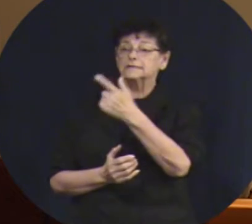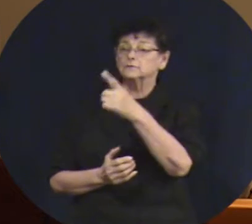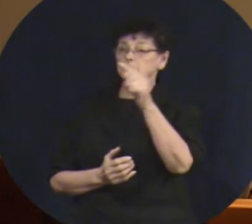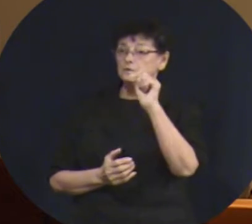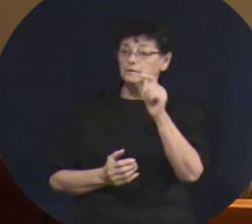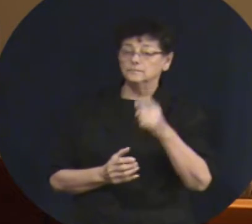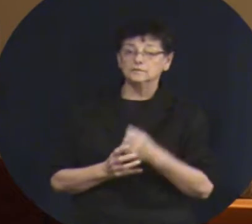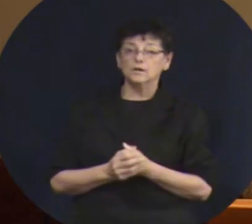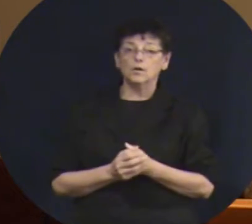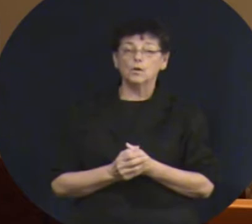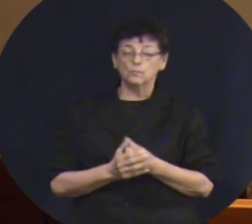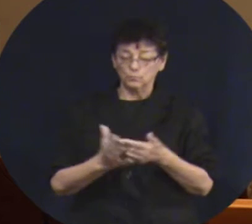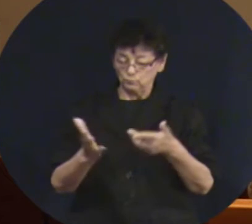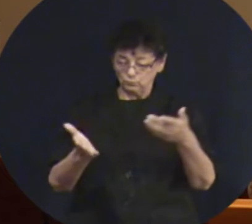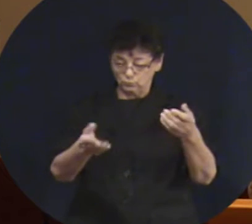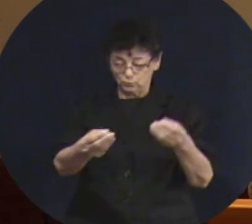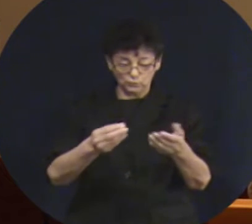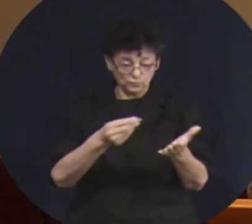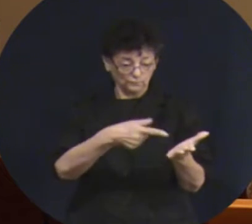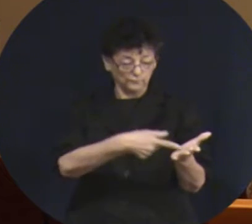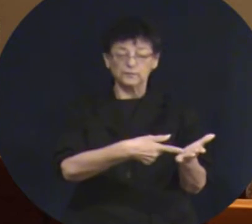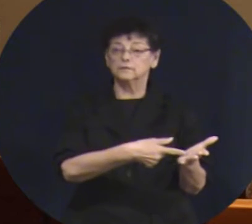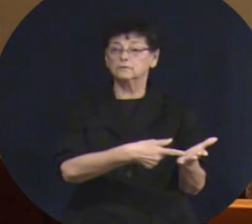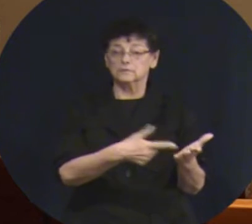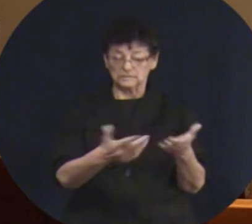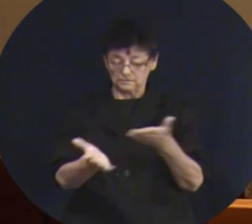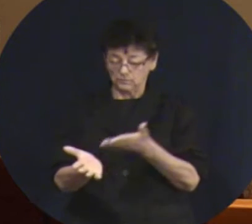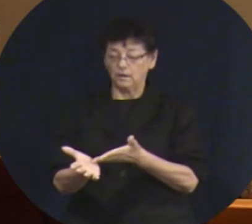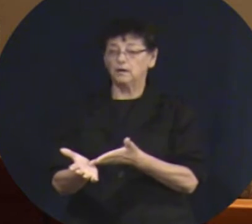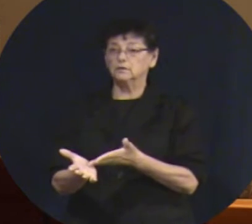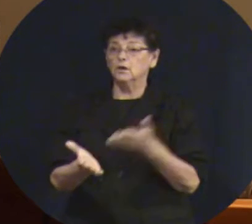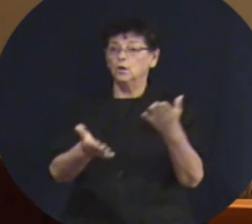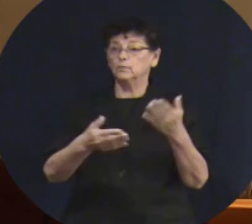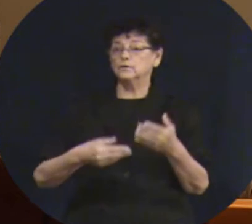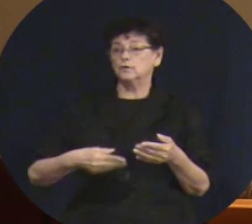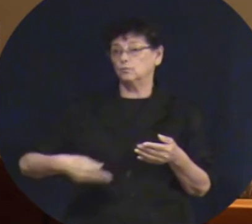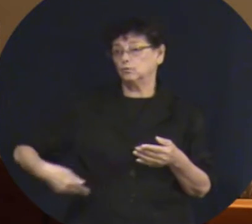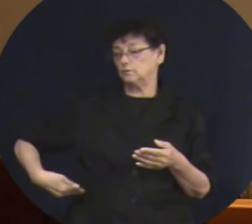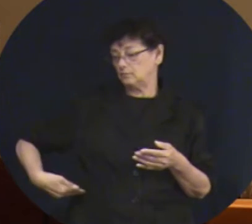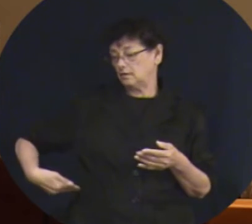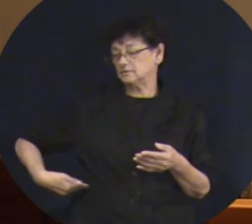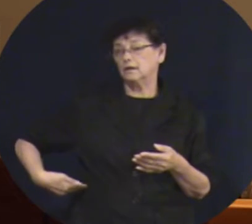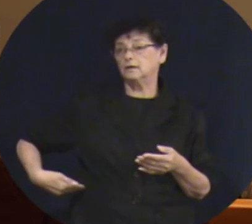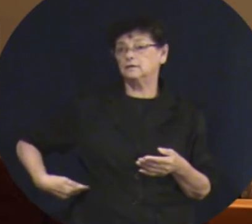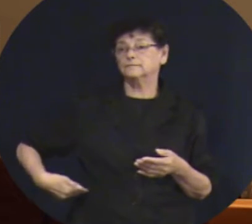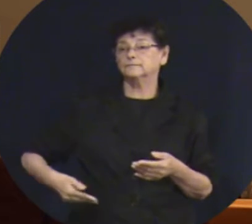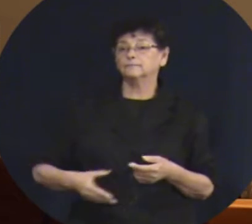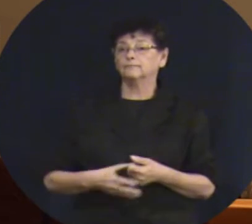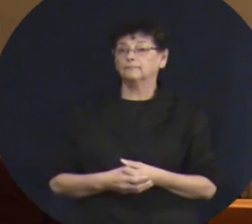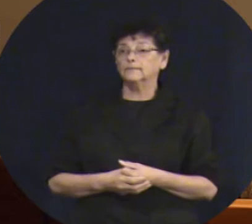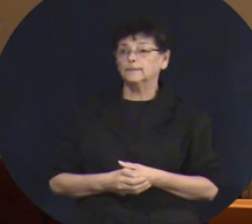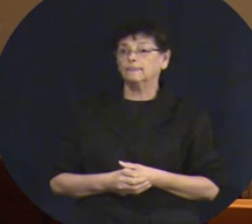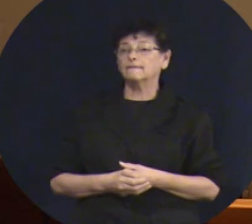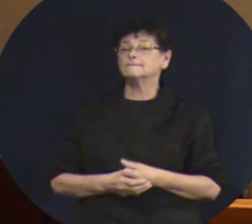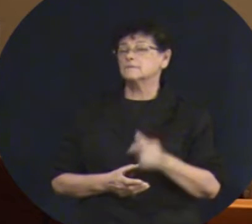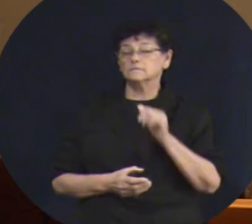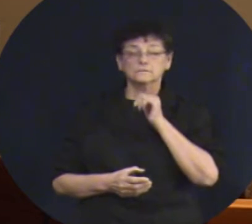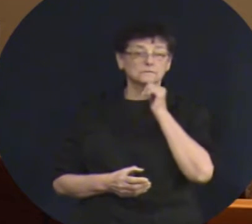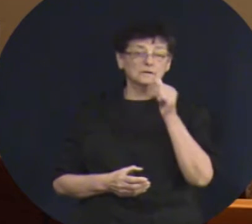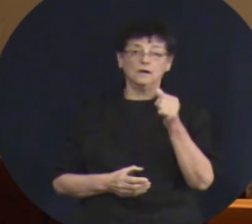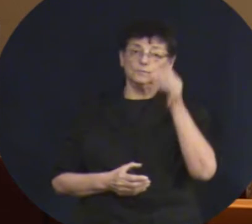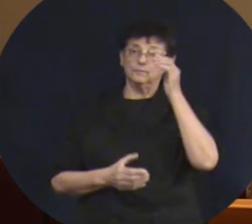Thomas, "Put your finger here and see my hands, and bring your hand and put it into my side. And do not